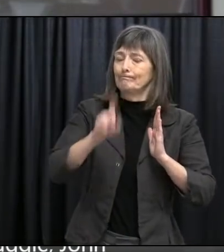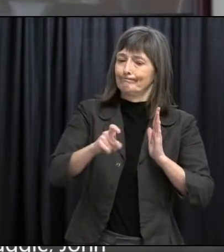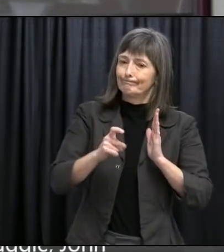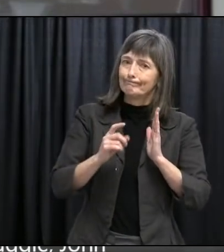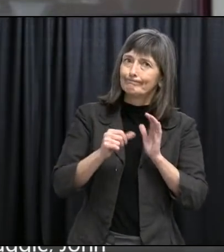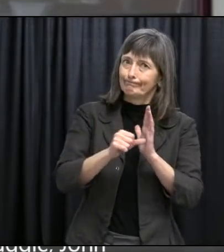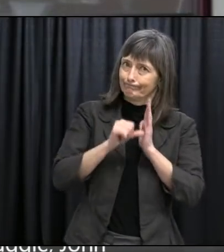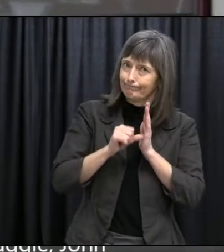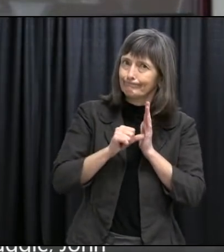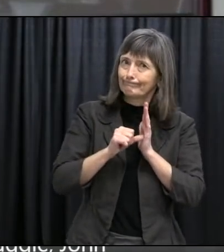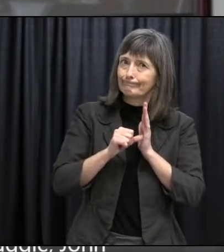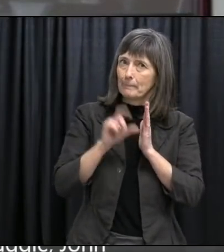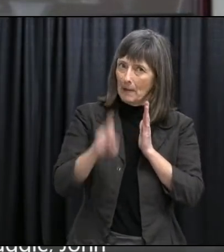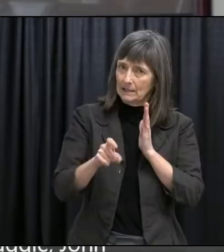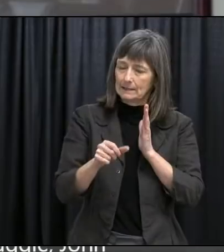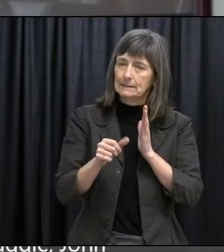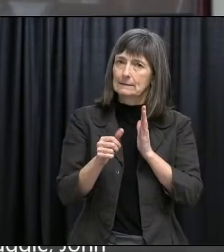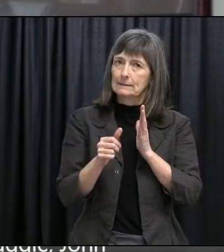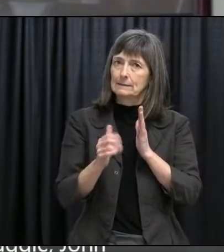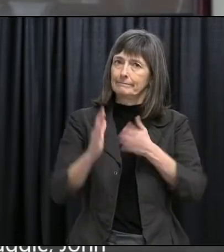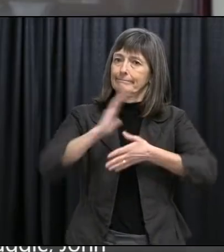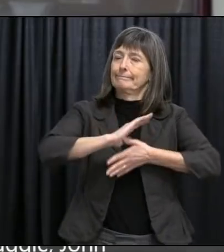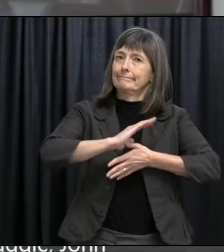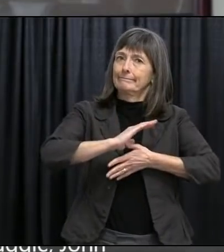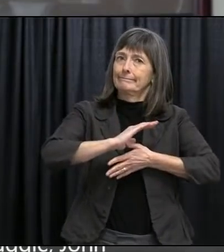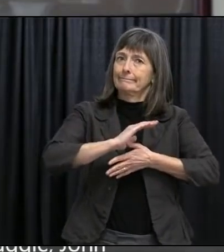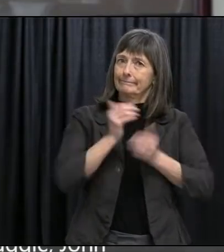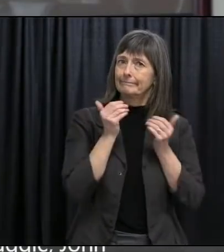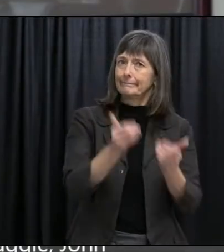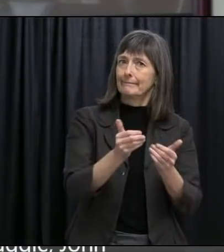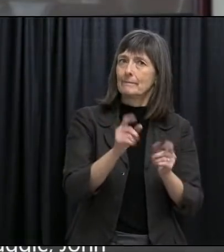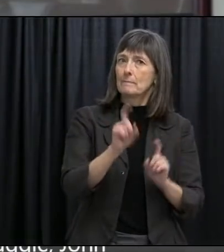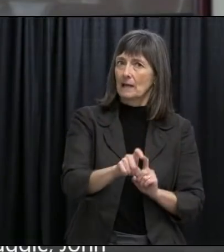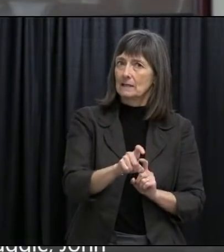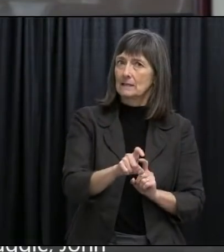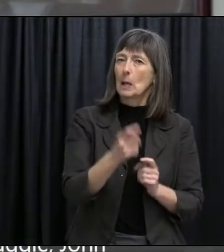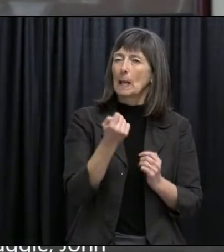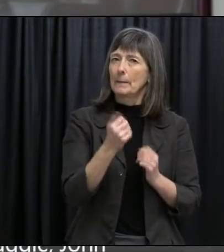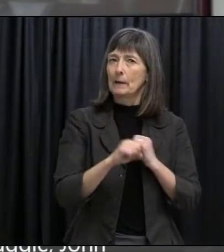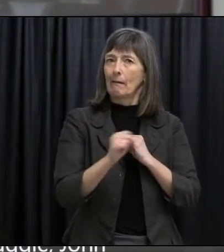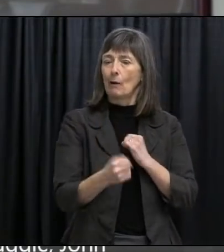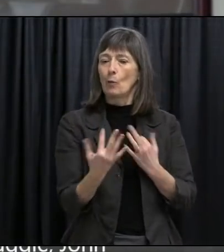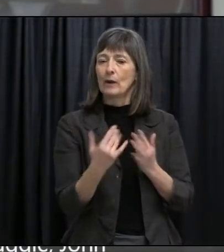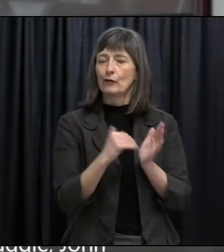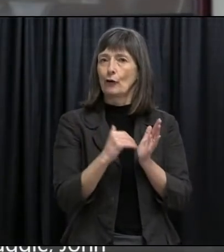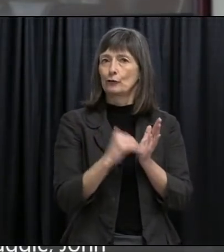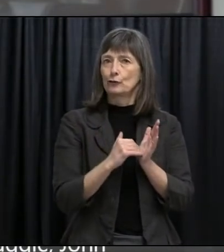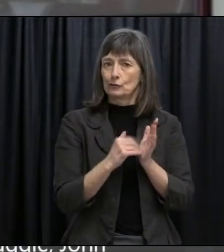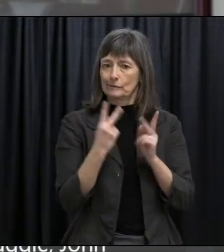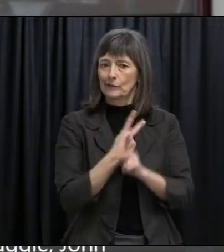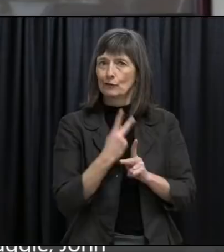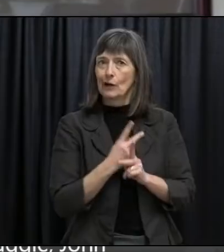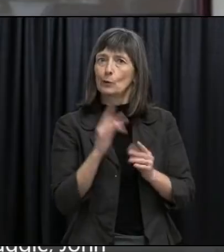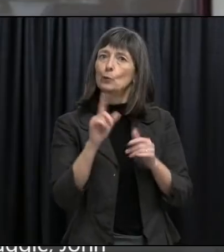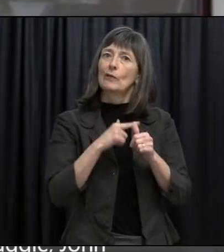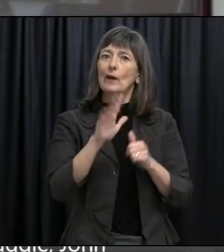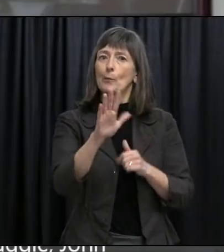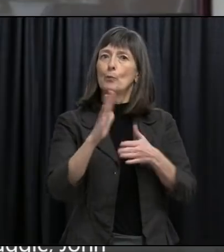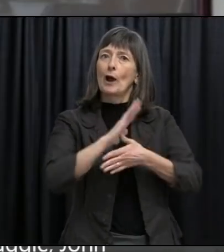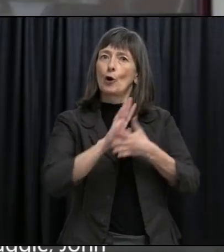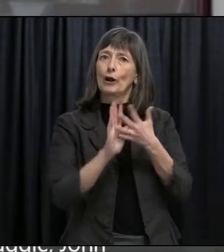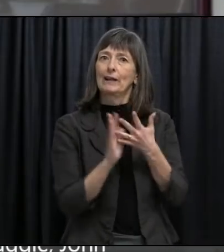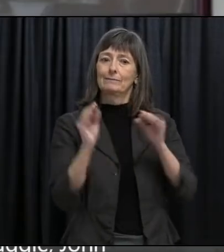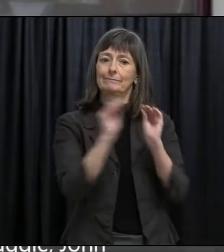which procedures or diagnostic tests had to go ahead. So there was a little bit of a delay there in organizing those because